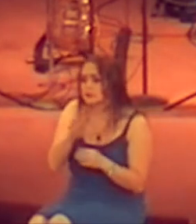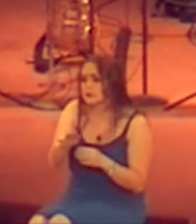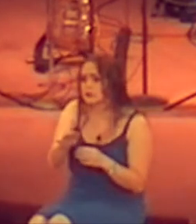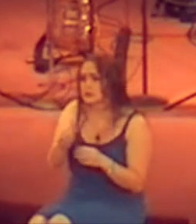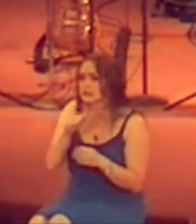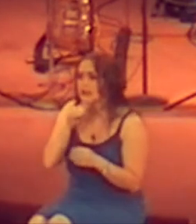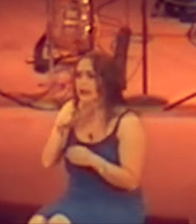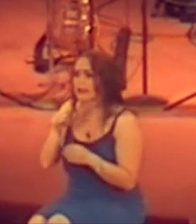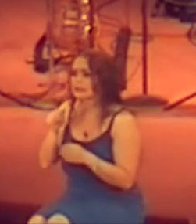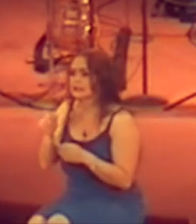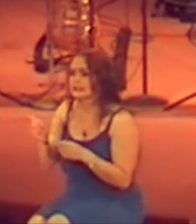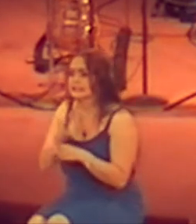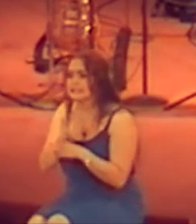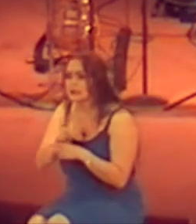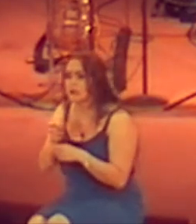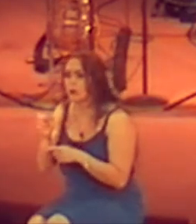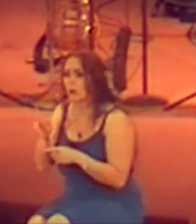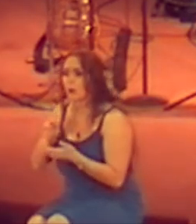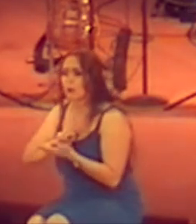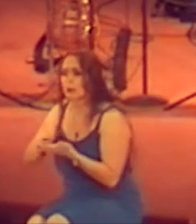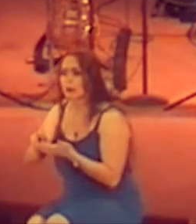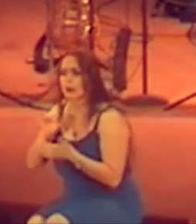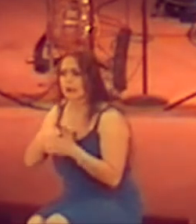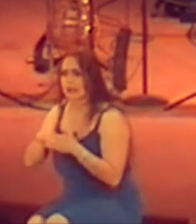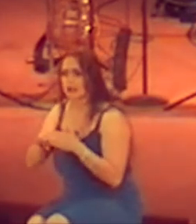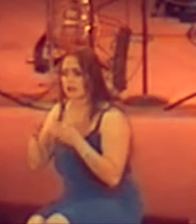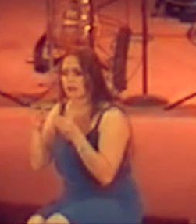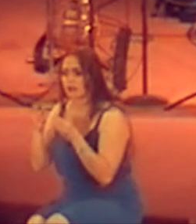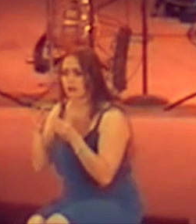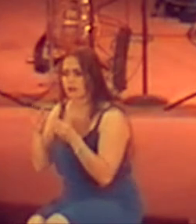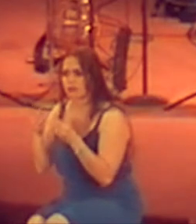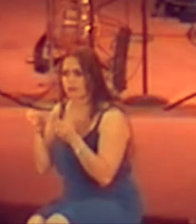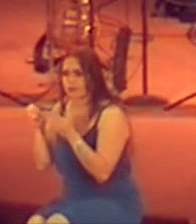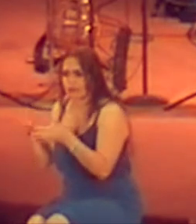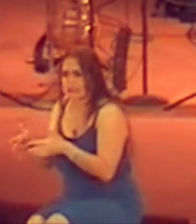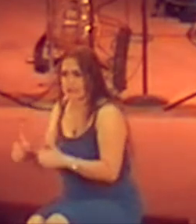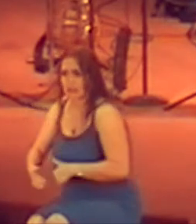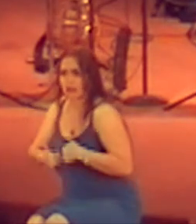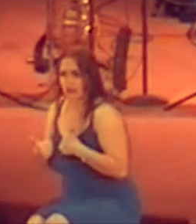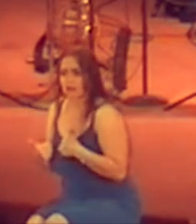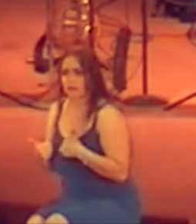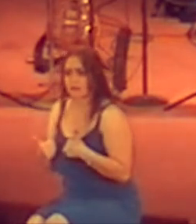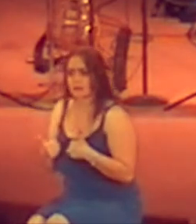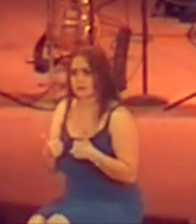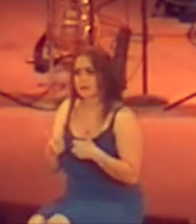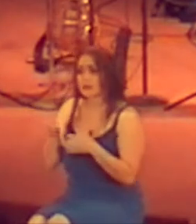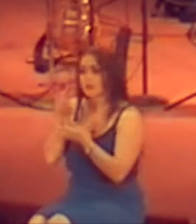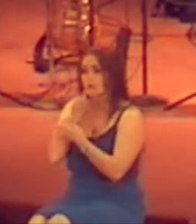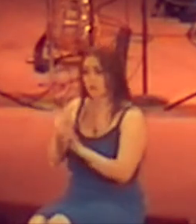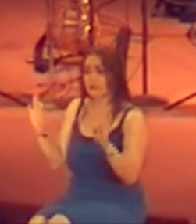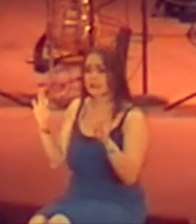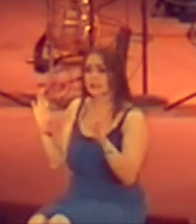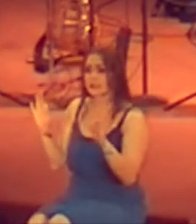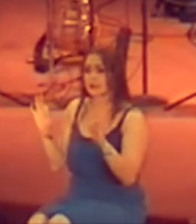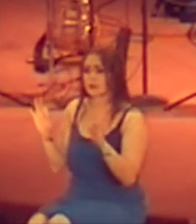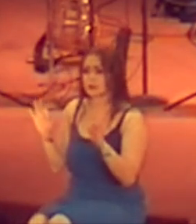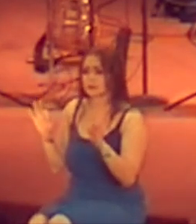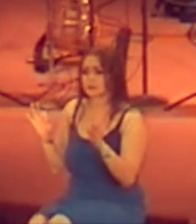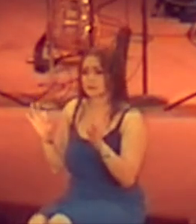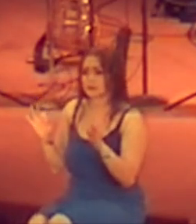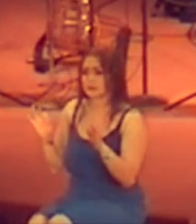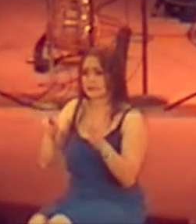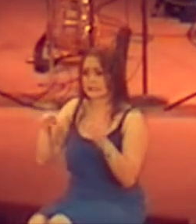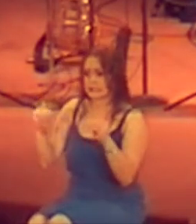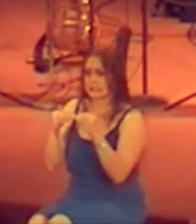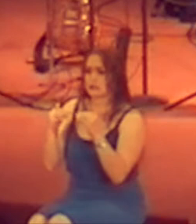of your life. In America, we cherish freedom of speech, but with freedom comes responsibility. Responsible citizens